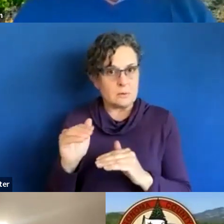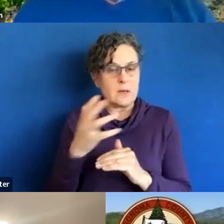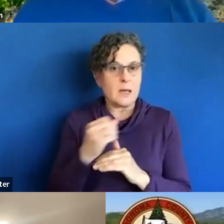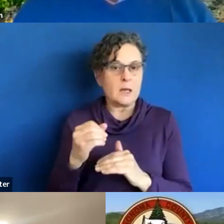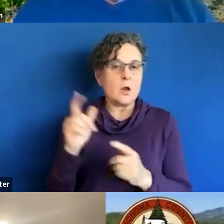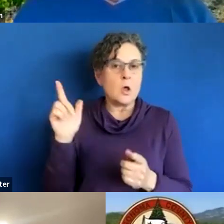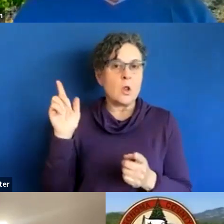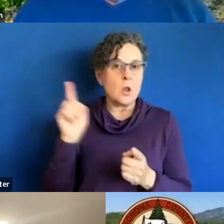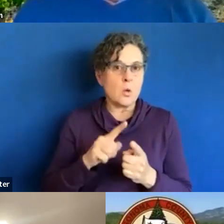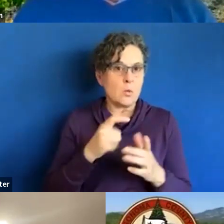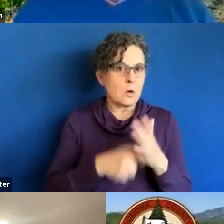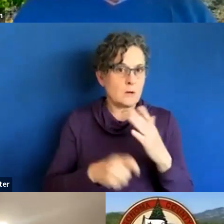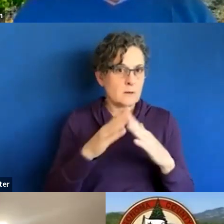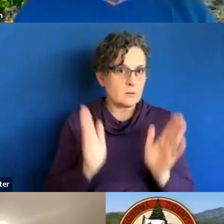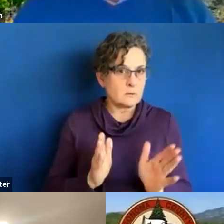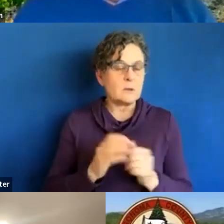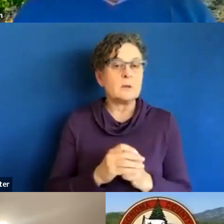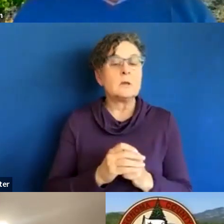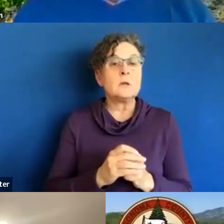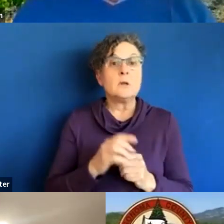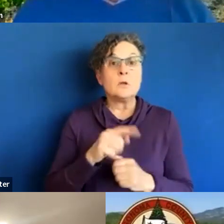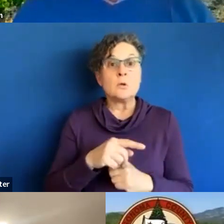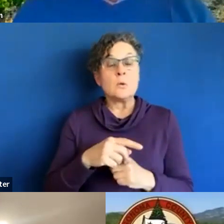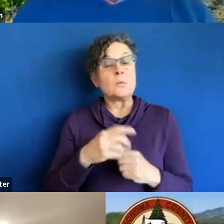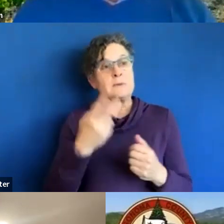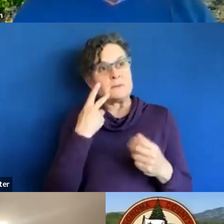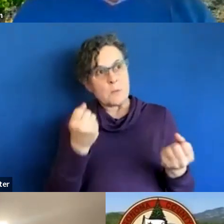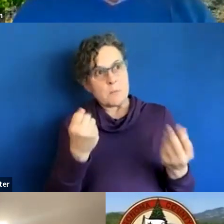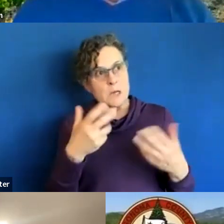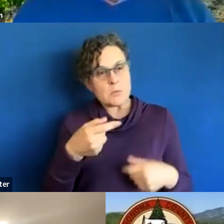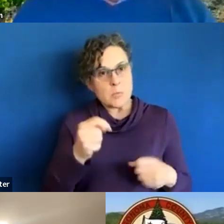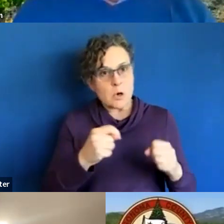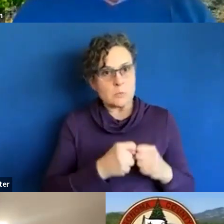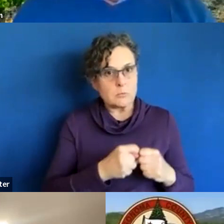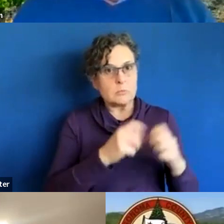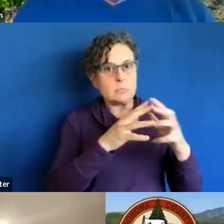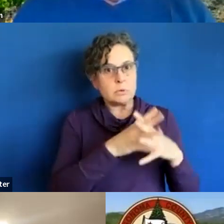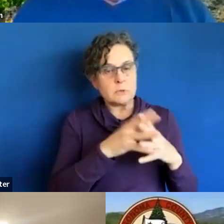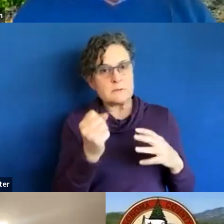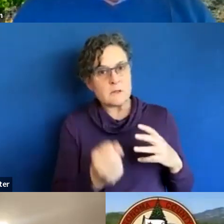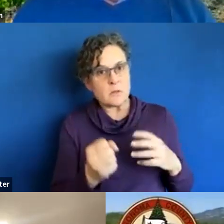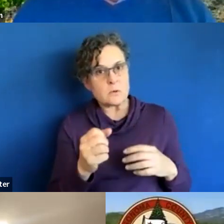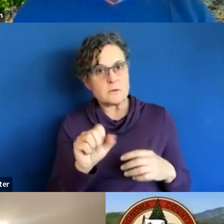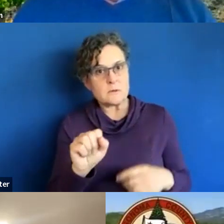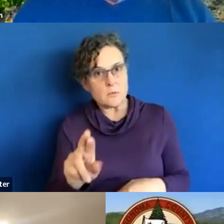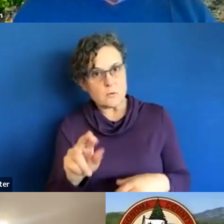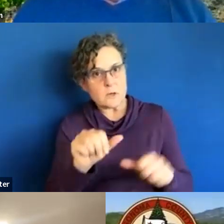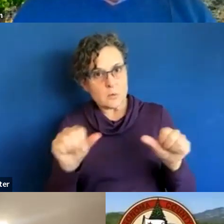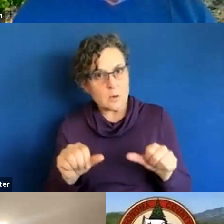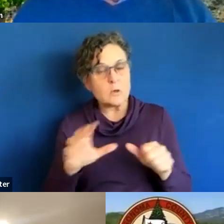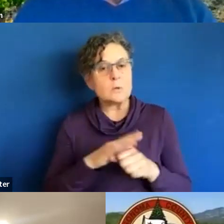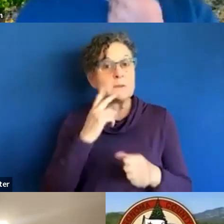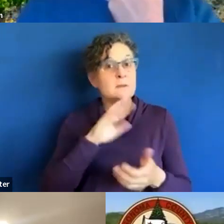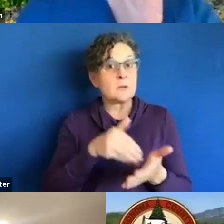You see apartments going up quite a bit in southern Santa Rosa. You'll see more in central